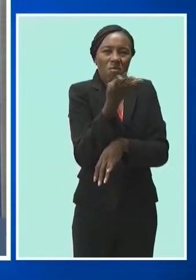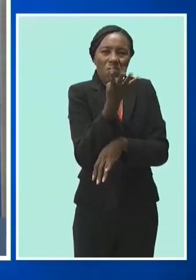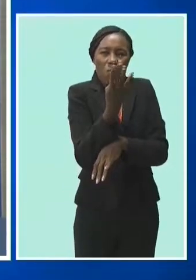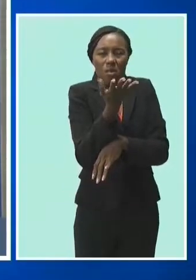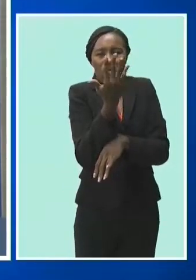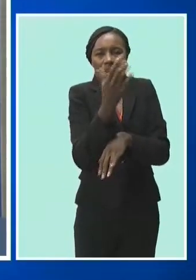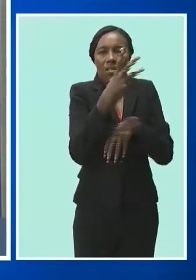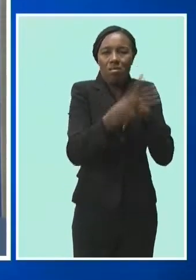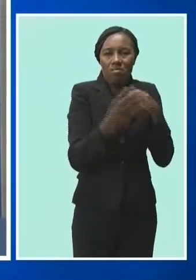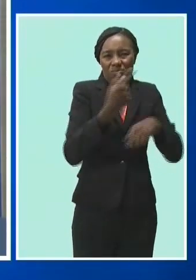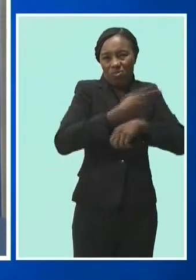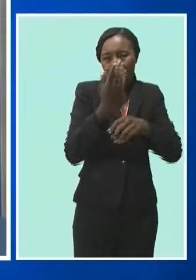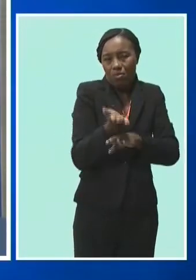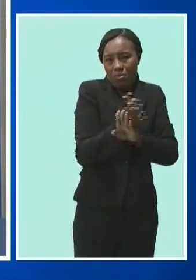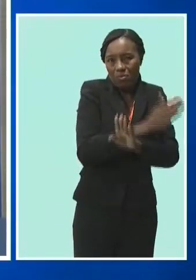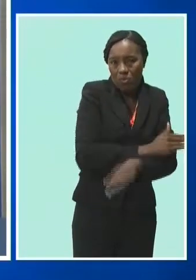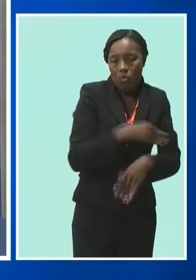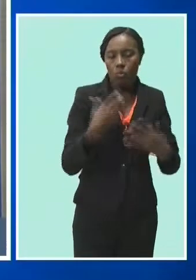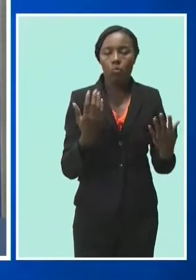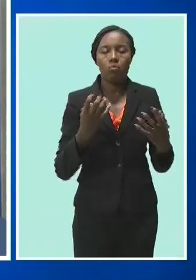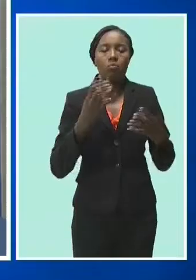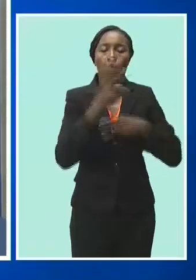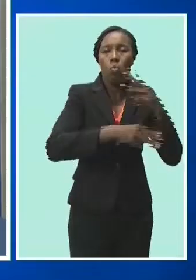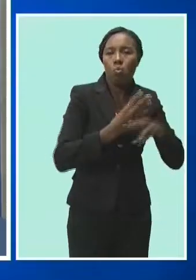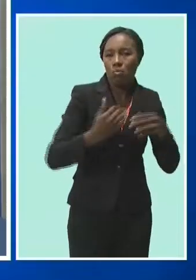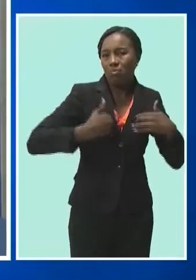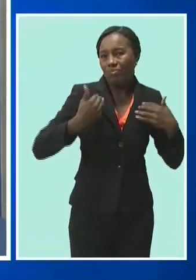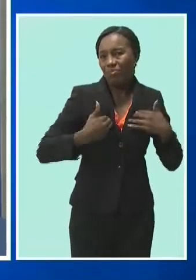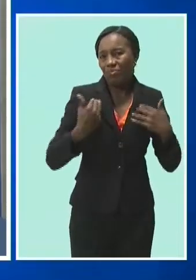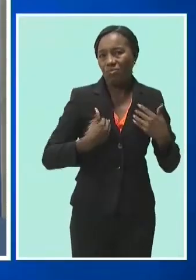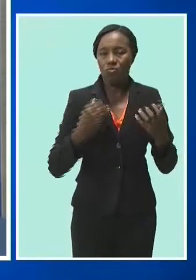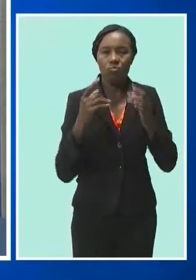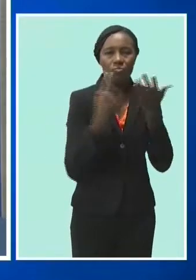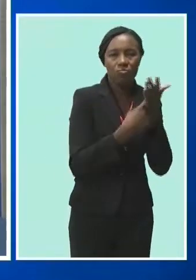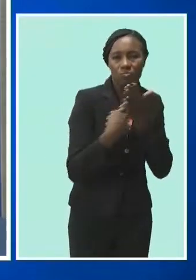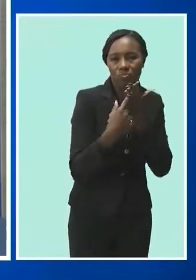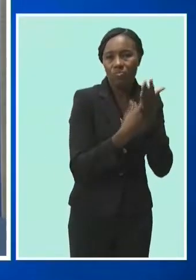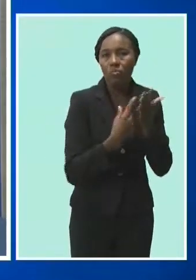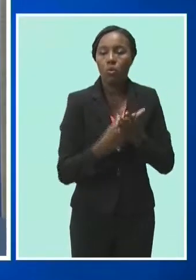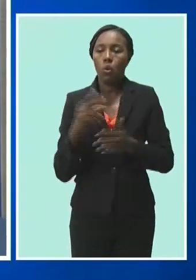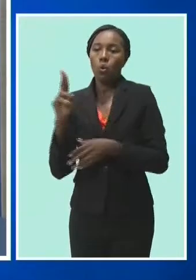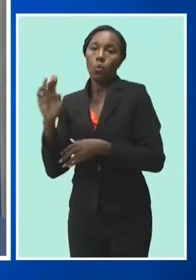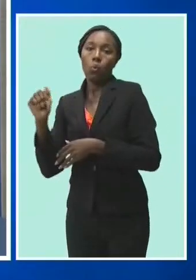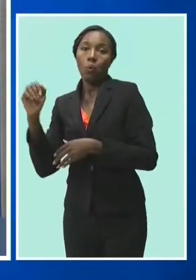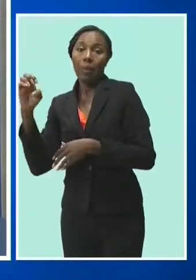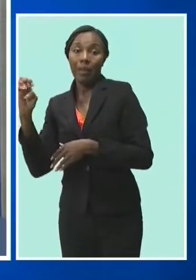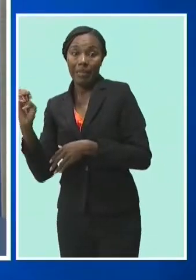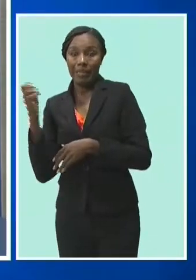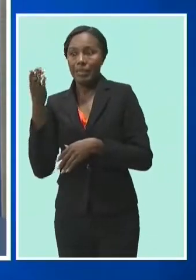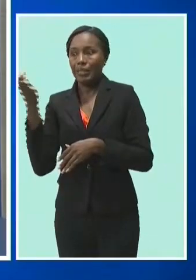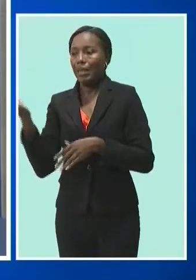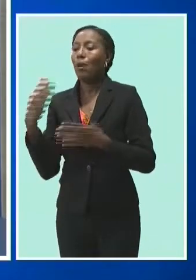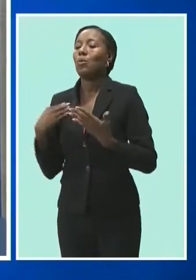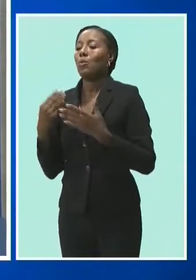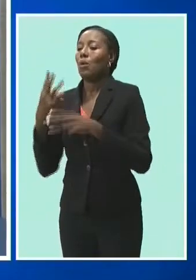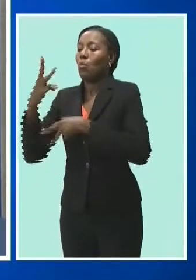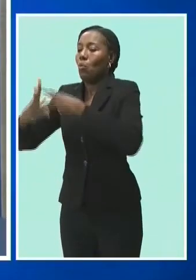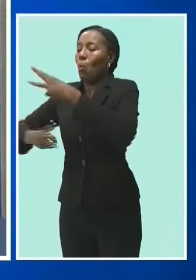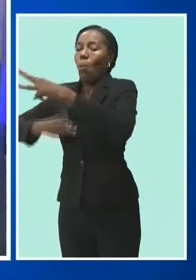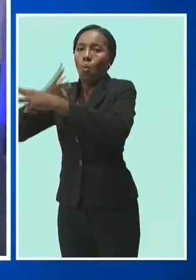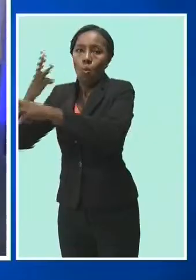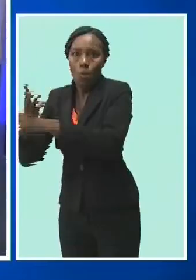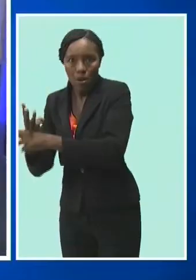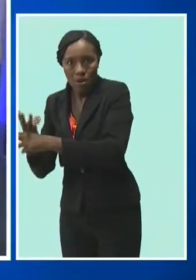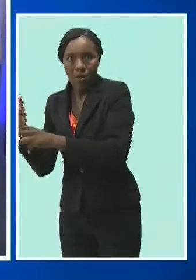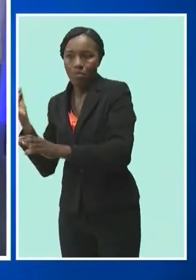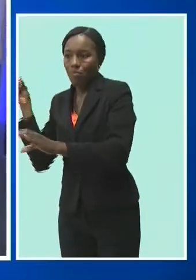Youth Forum, the Civil Societies Forum and such. And the United Arab Emirates in Abu Dhabi will hold the World Investment